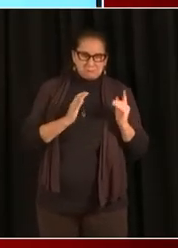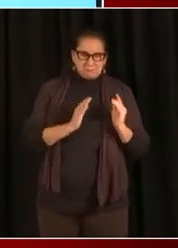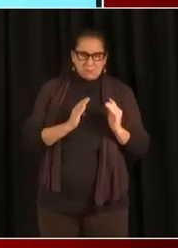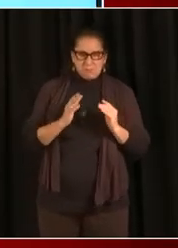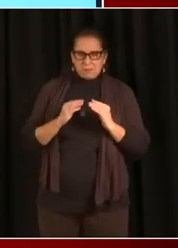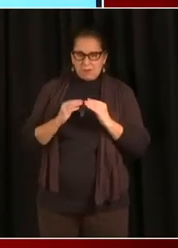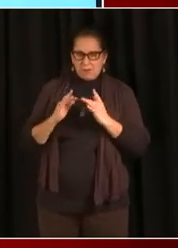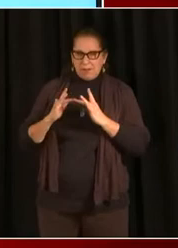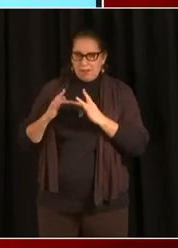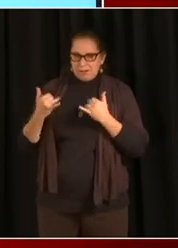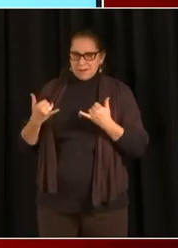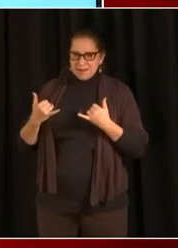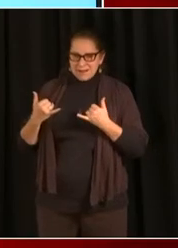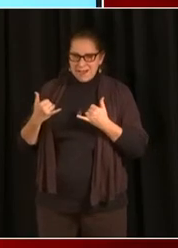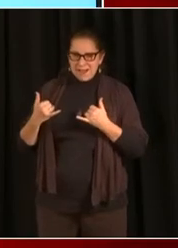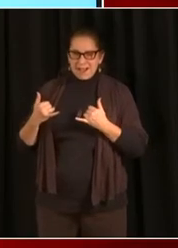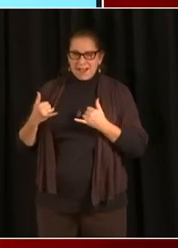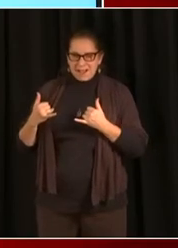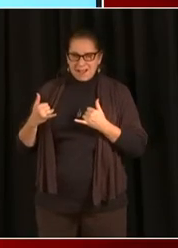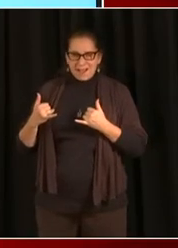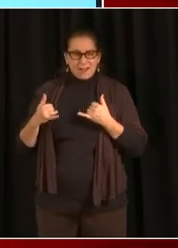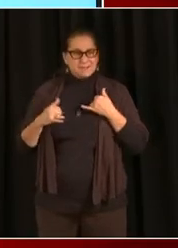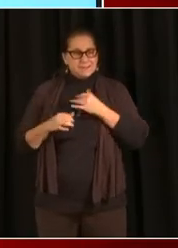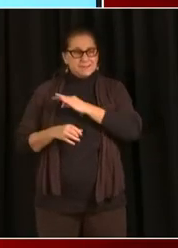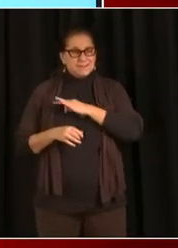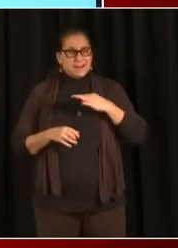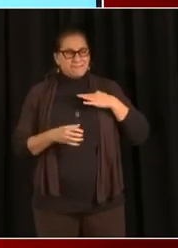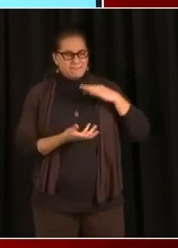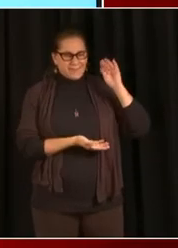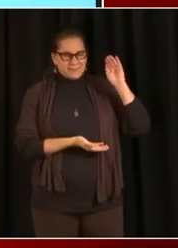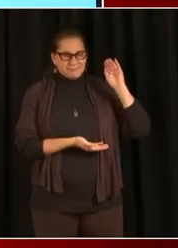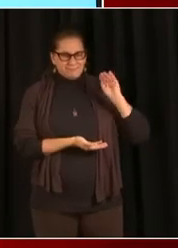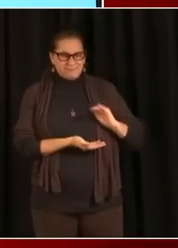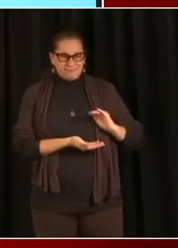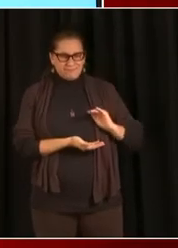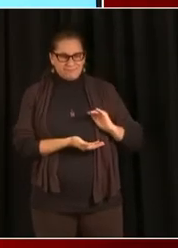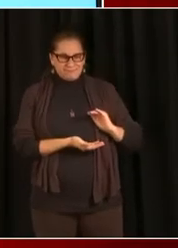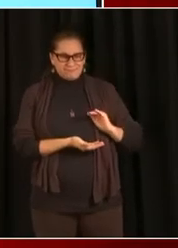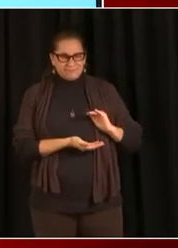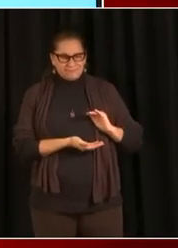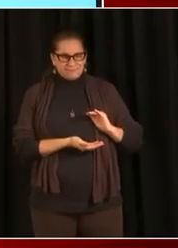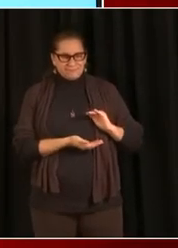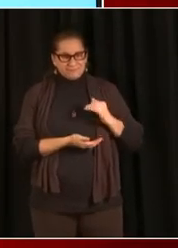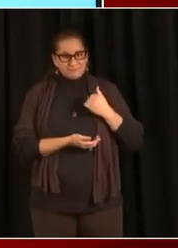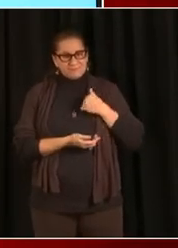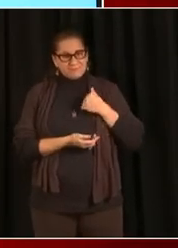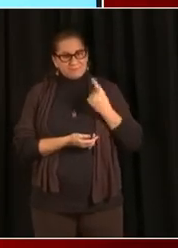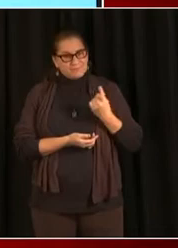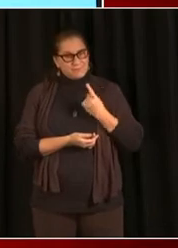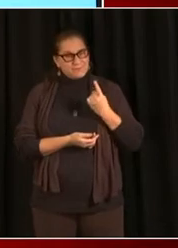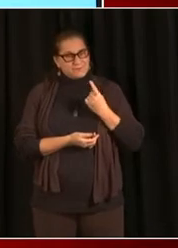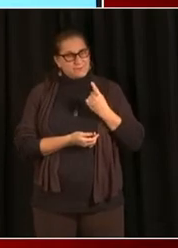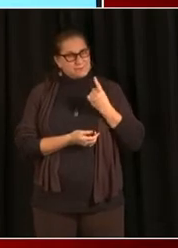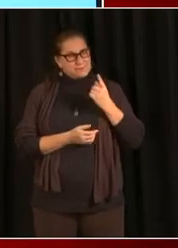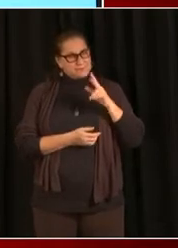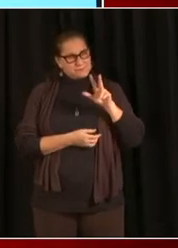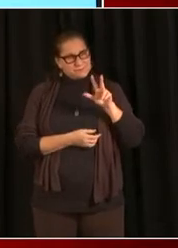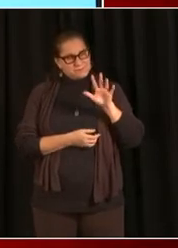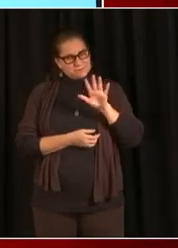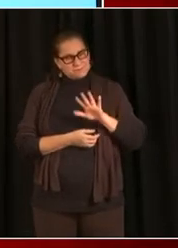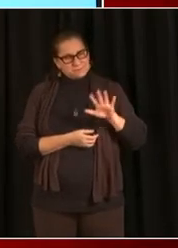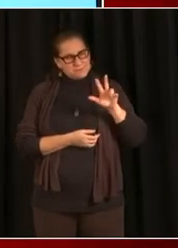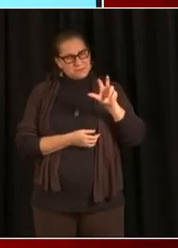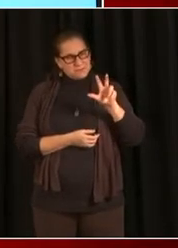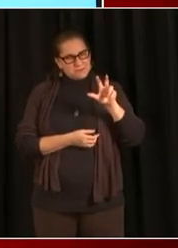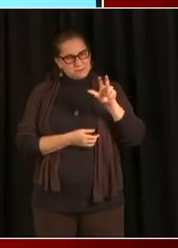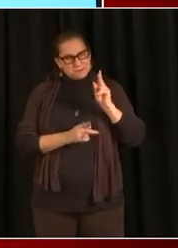in-house. We're accustomed to serving about 300 people a day in each of our locations, and so you can imagine what